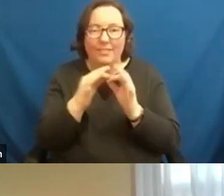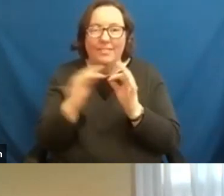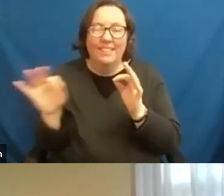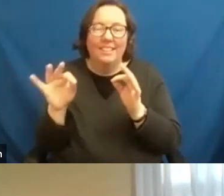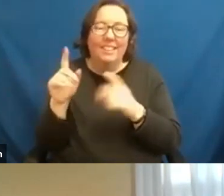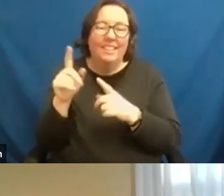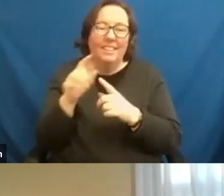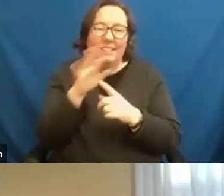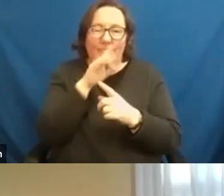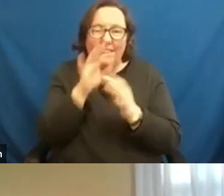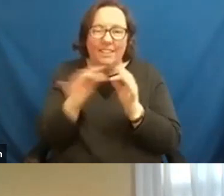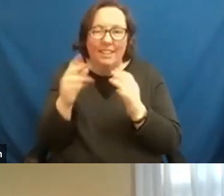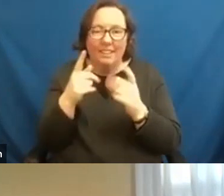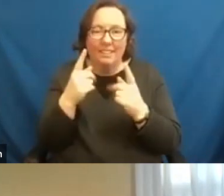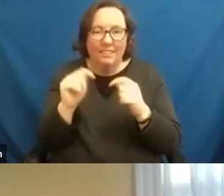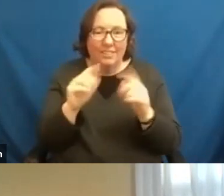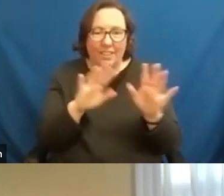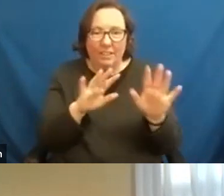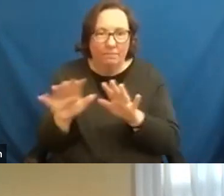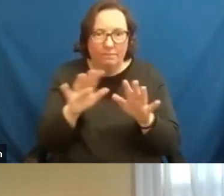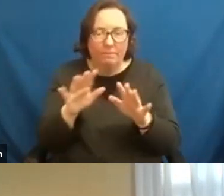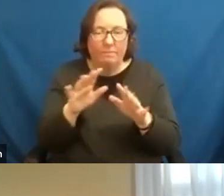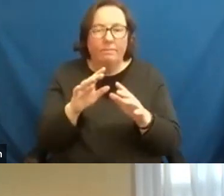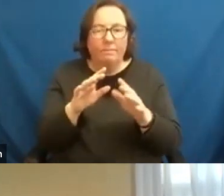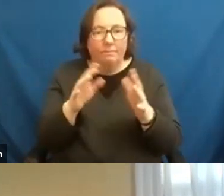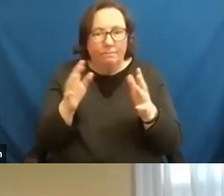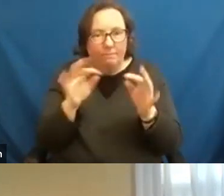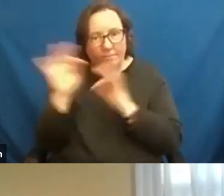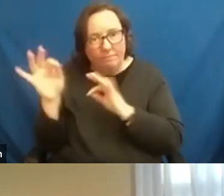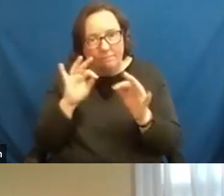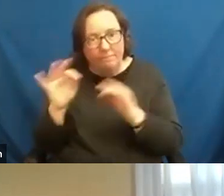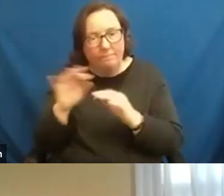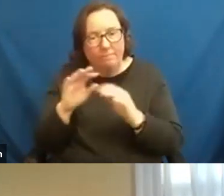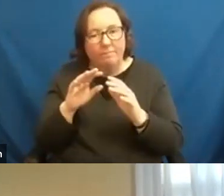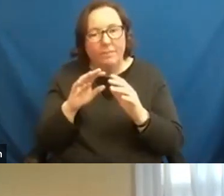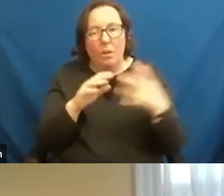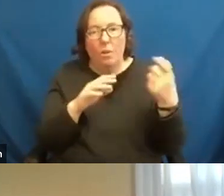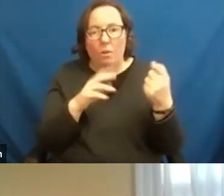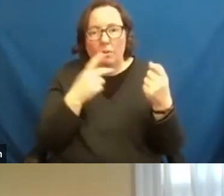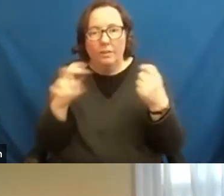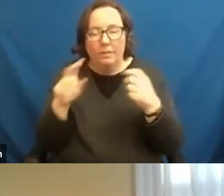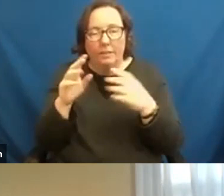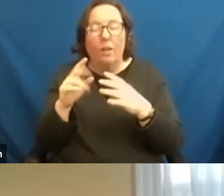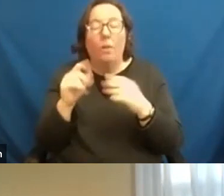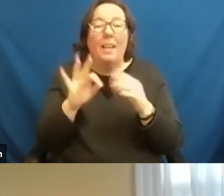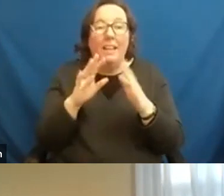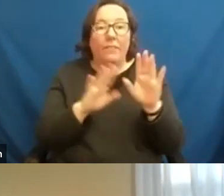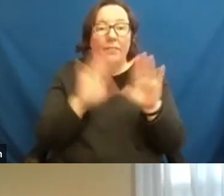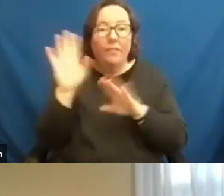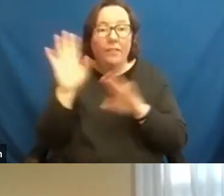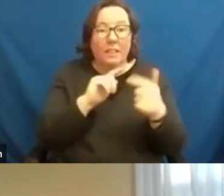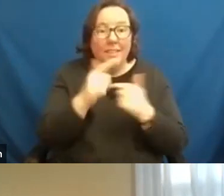can move their particular constituents into the discussion.